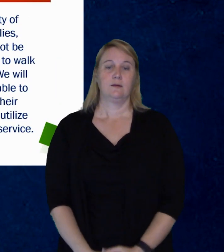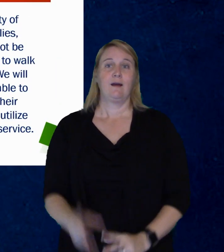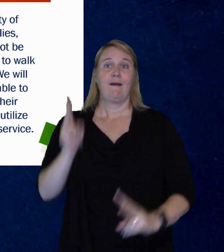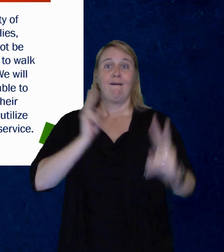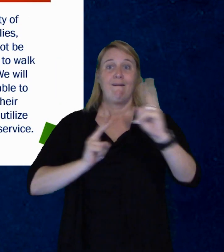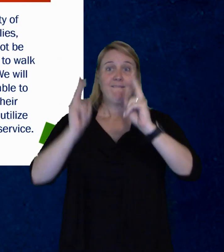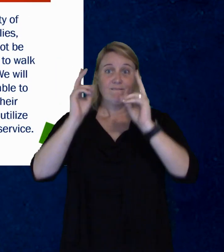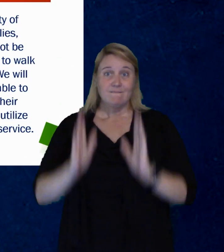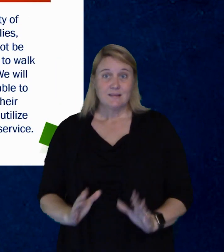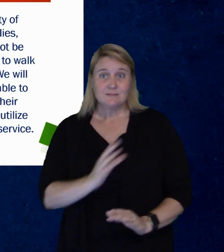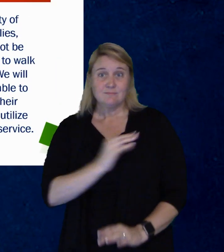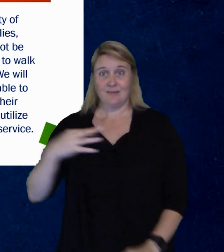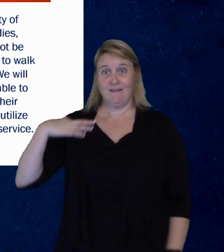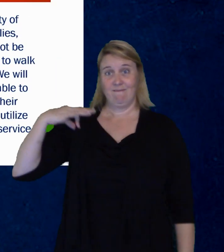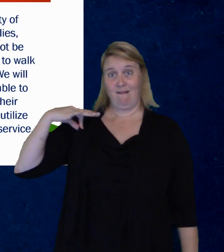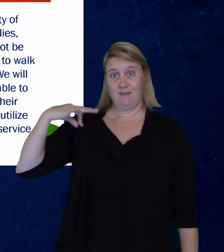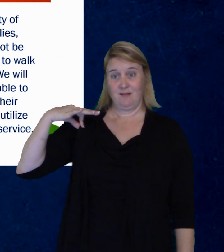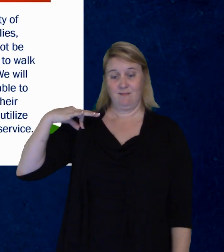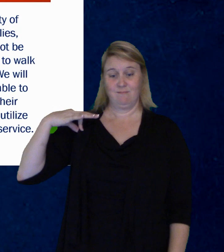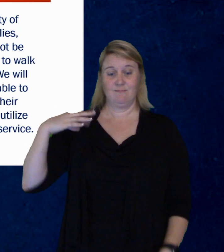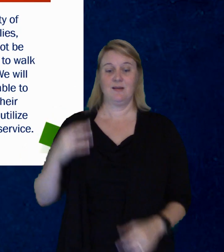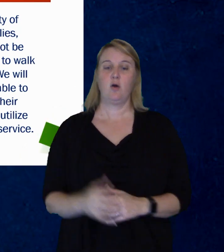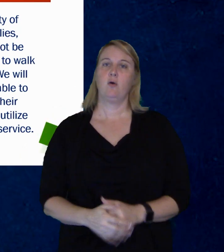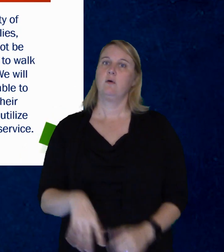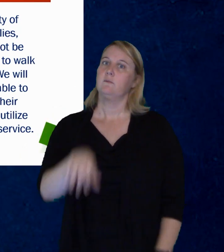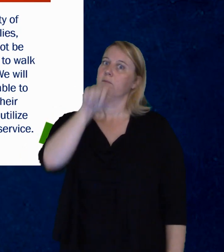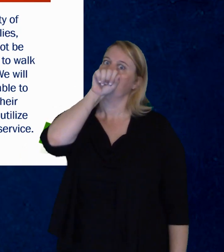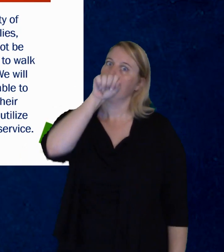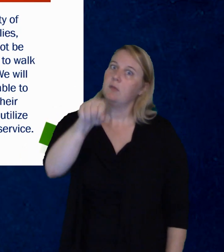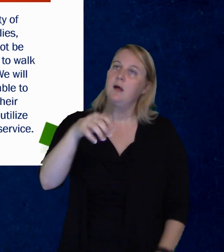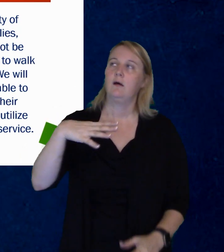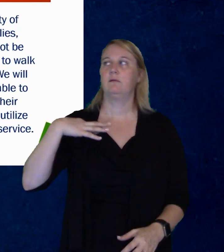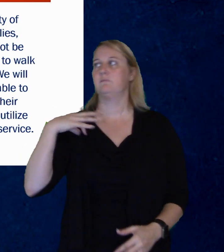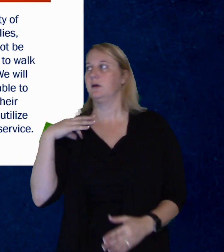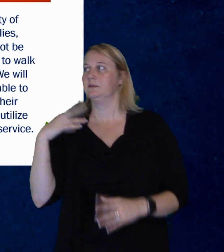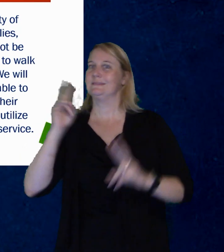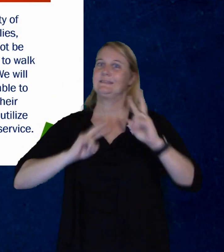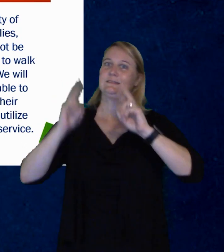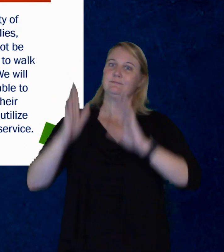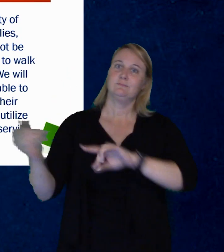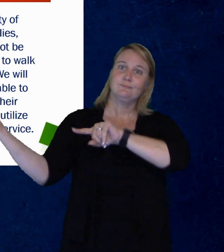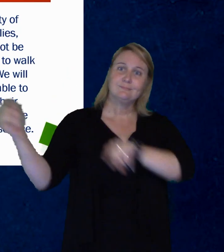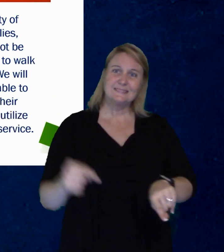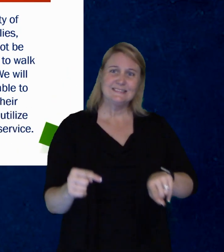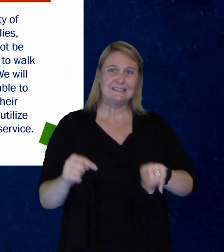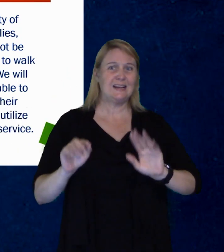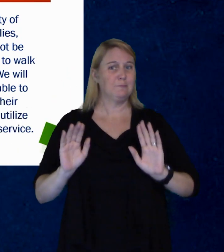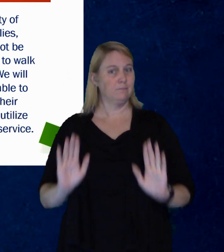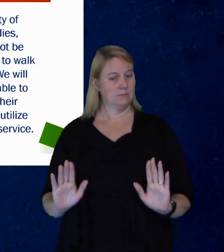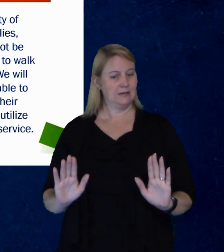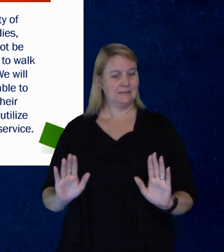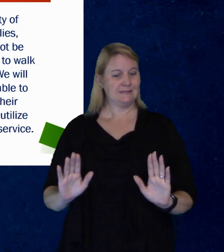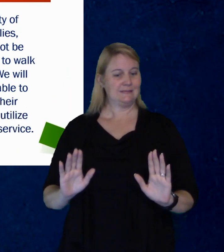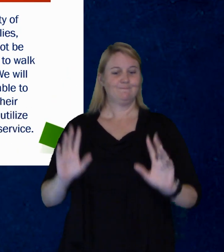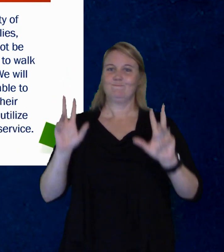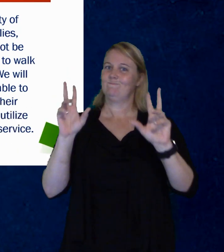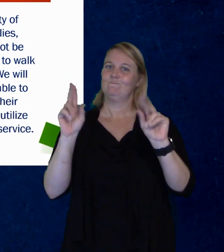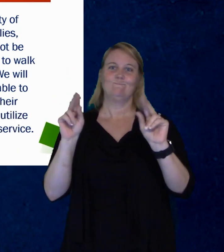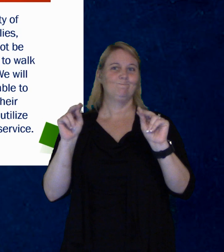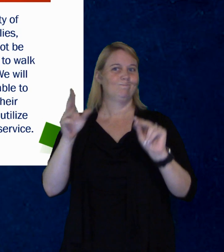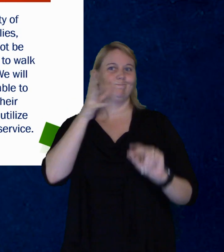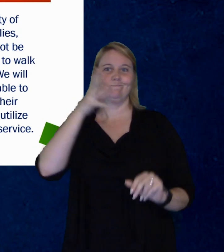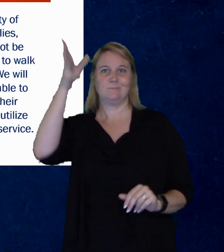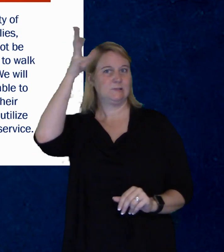Visitors and volunteers for the new school year. We love having visitors and volunteers. However, we're going to start the school year with not having